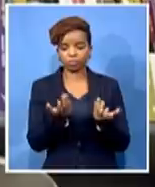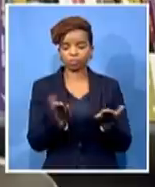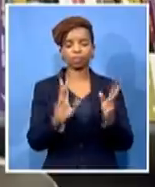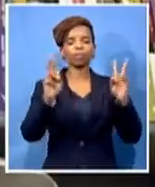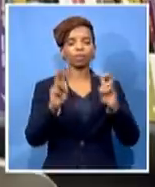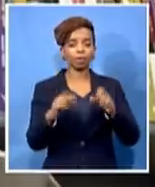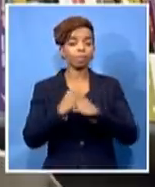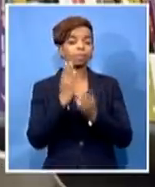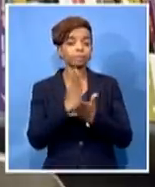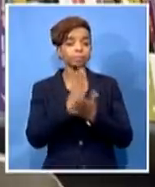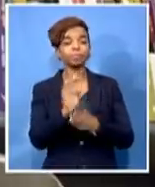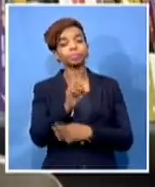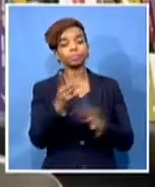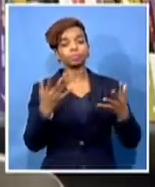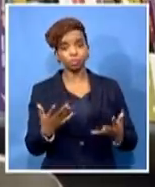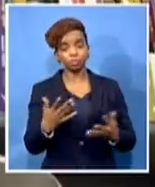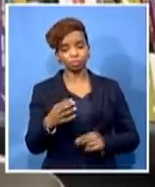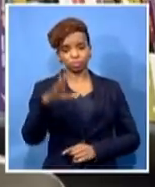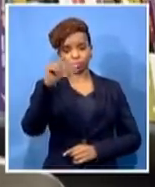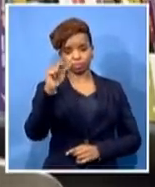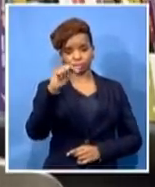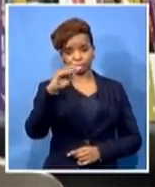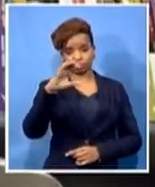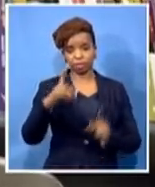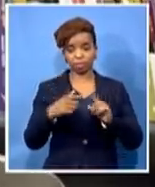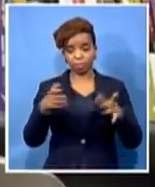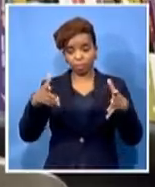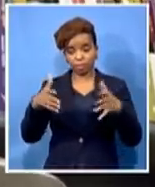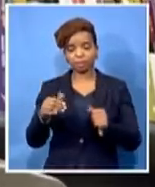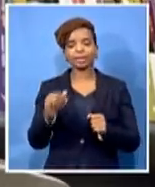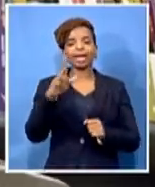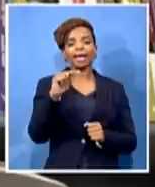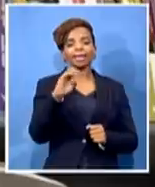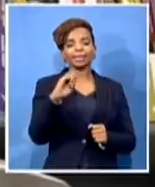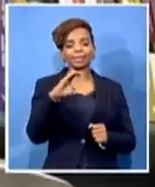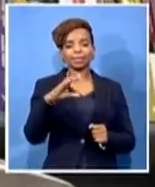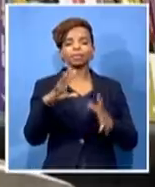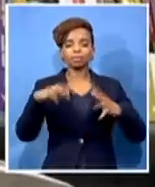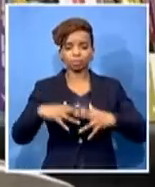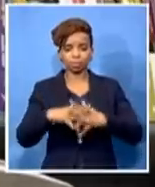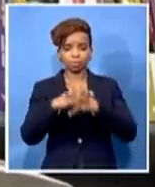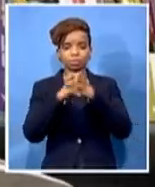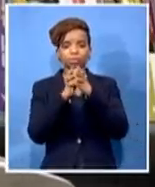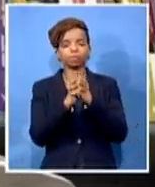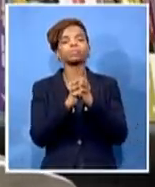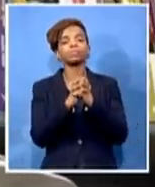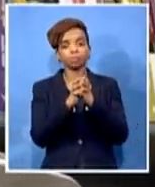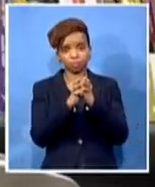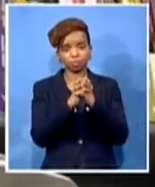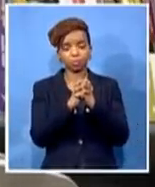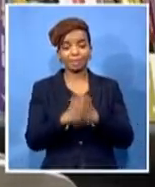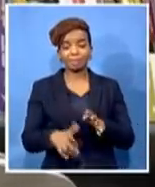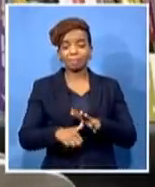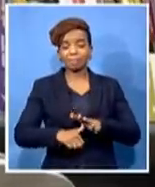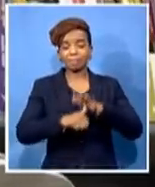this NEC united, but more importantly, having the trust of everybody. And that, I